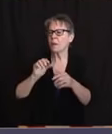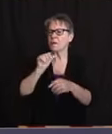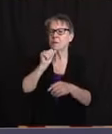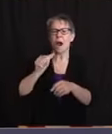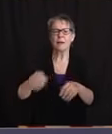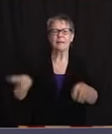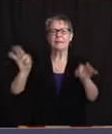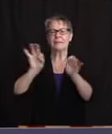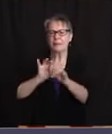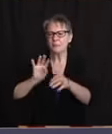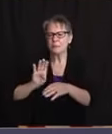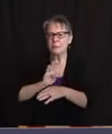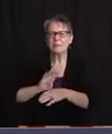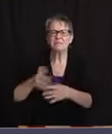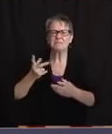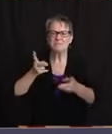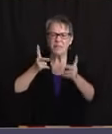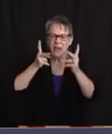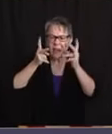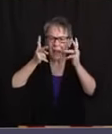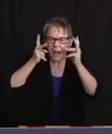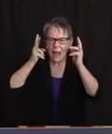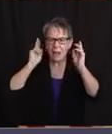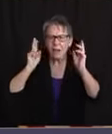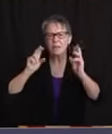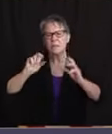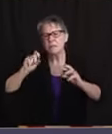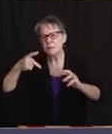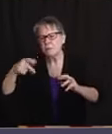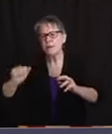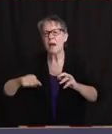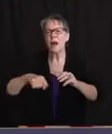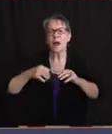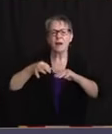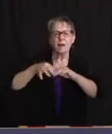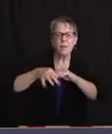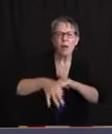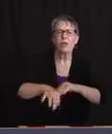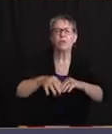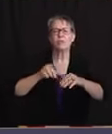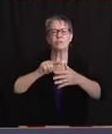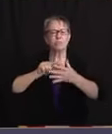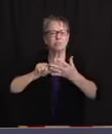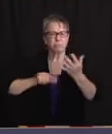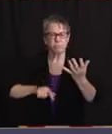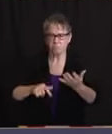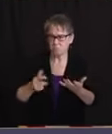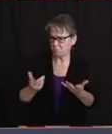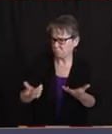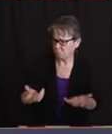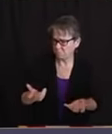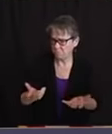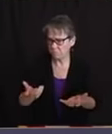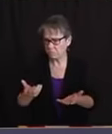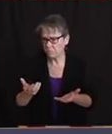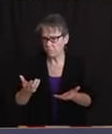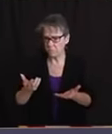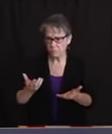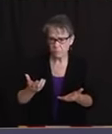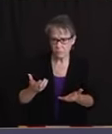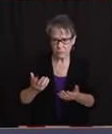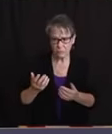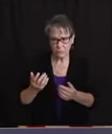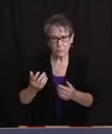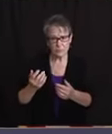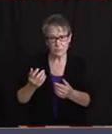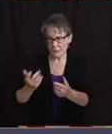at what point would we see a spike in the infection rate if there were to be one caused by the reopening? Thank you. Again, I salute your